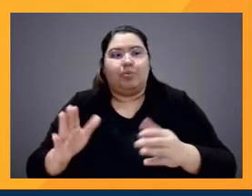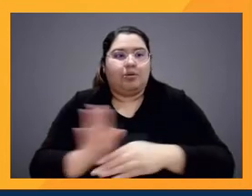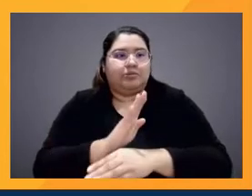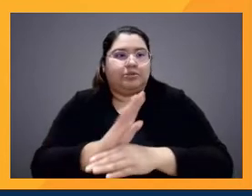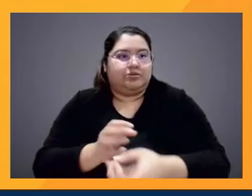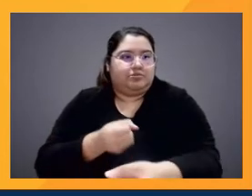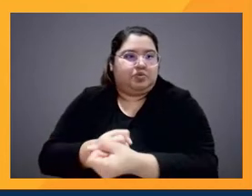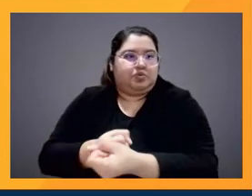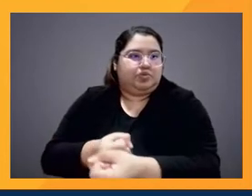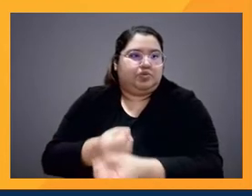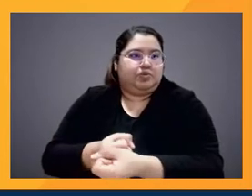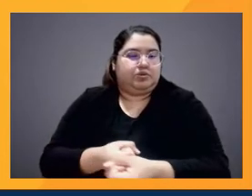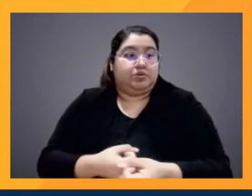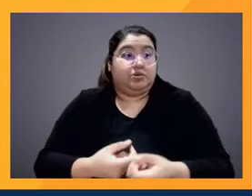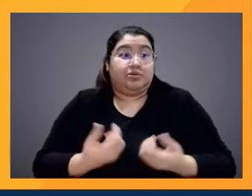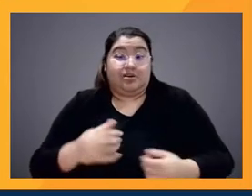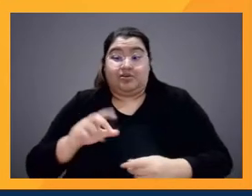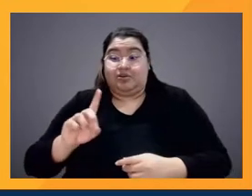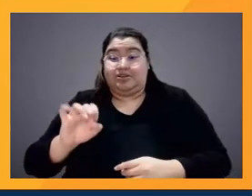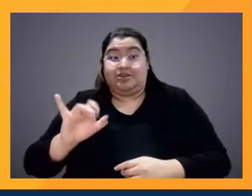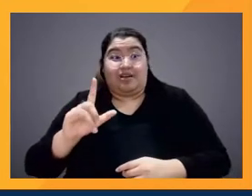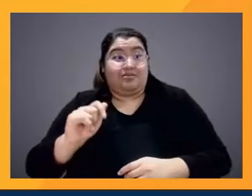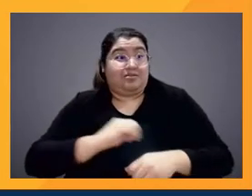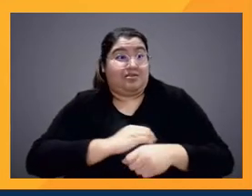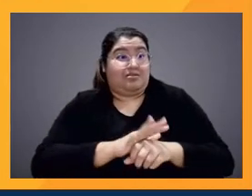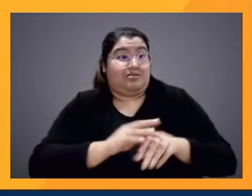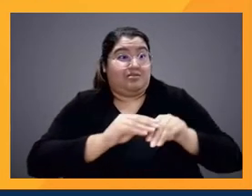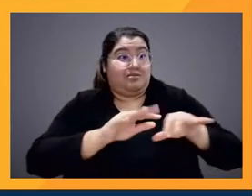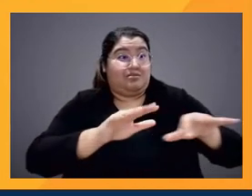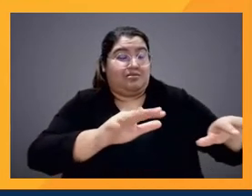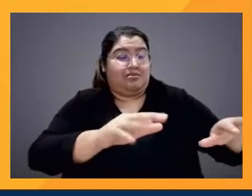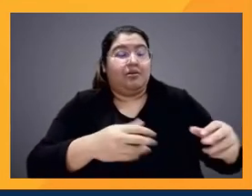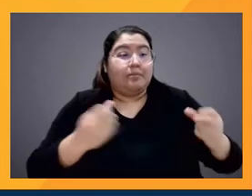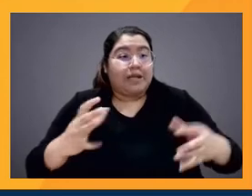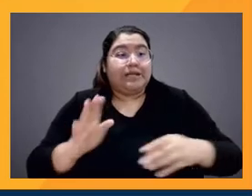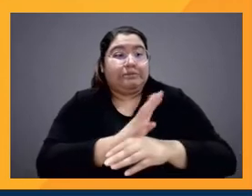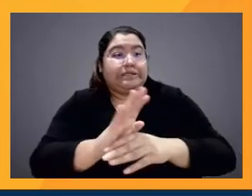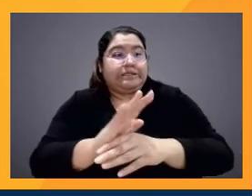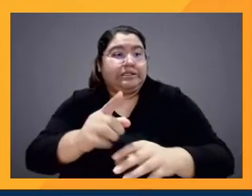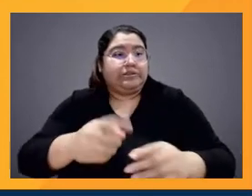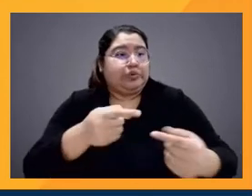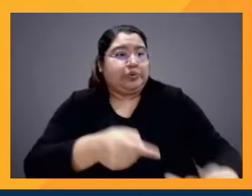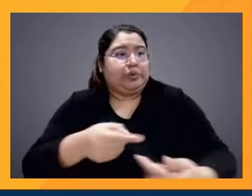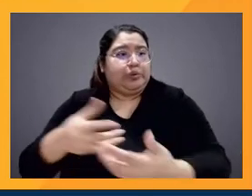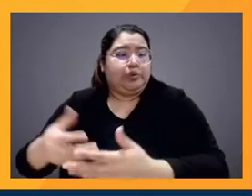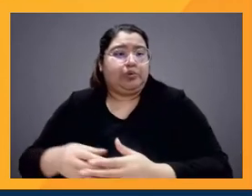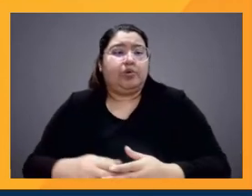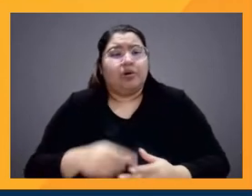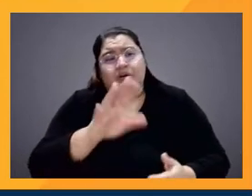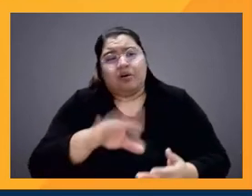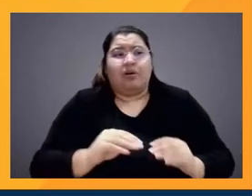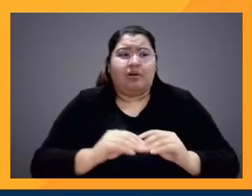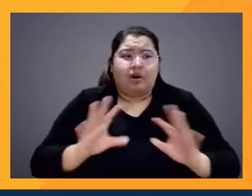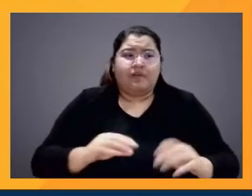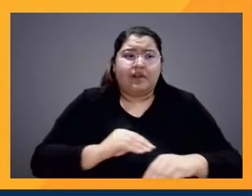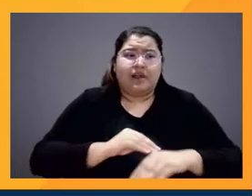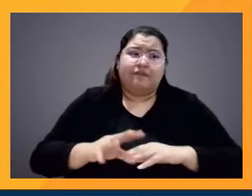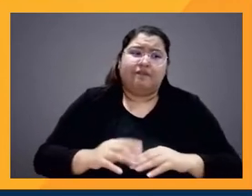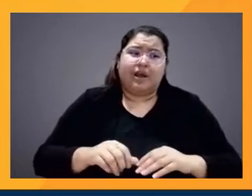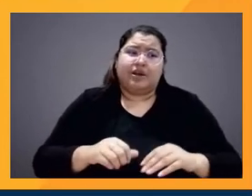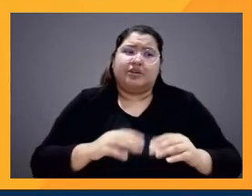economic recovery? How are you helping ensure small businesses maintain a good economic recovery in the long term? And are there